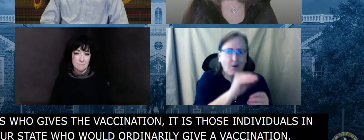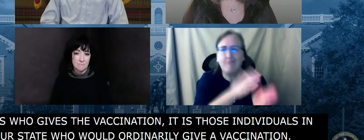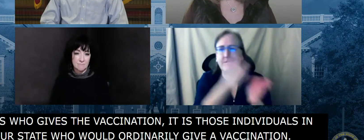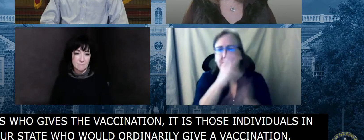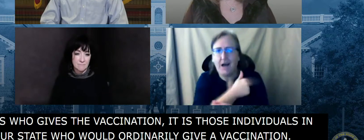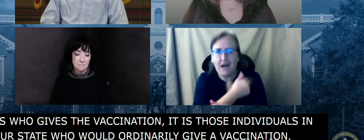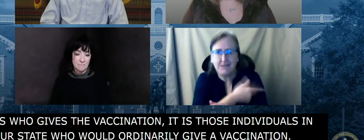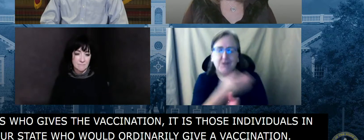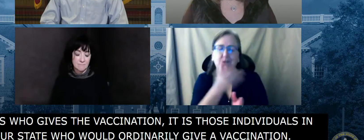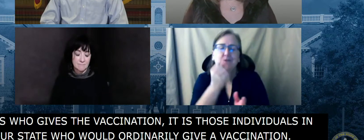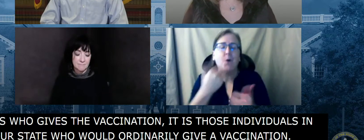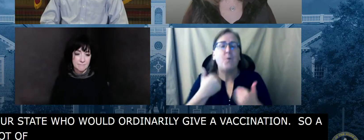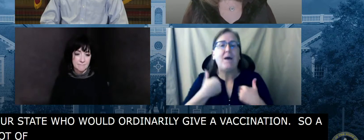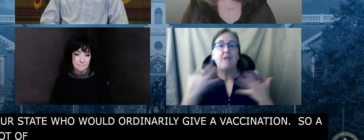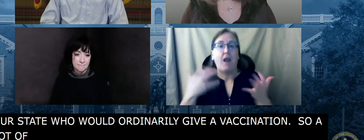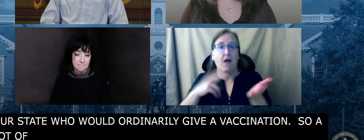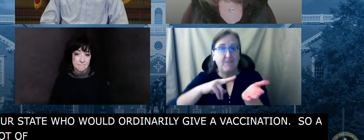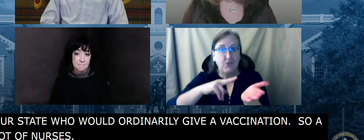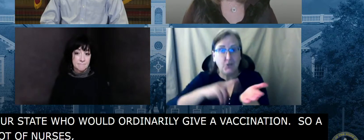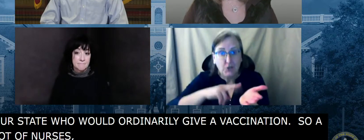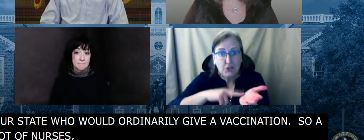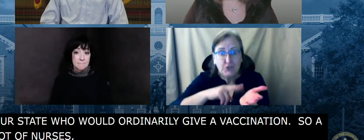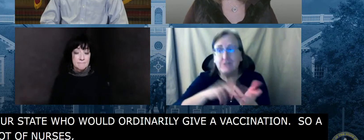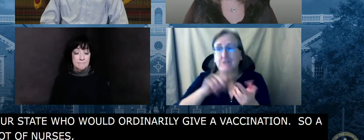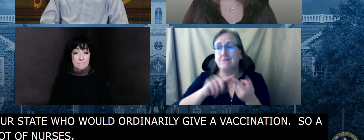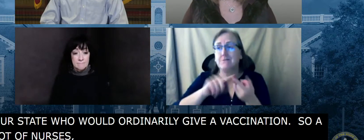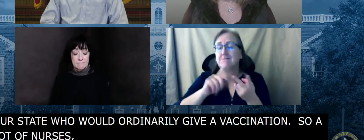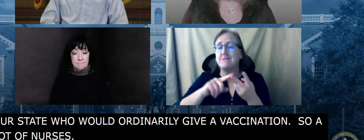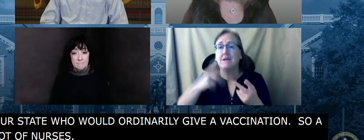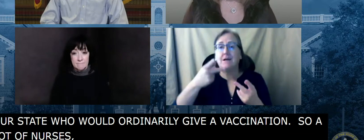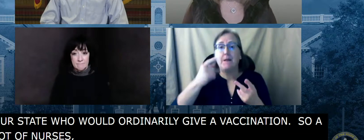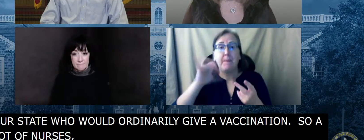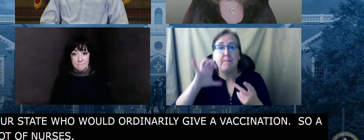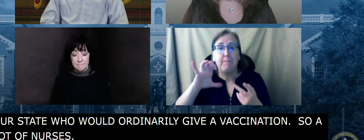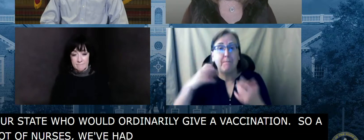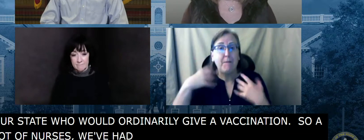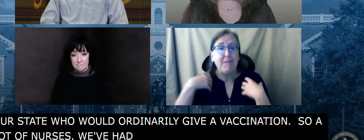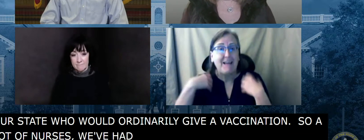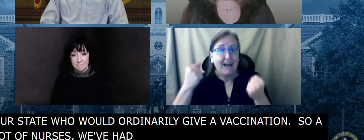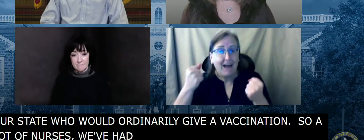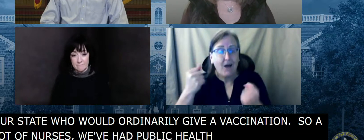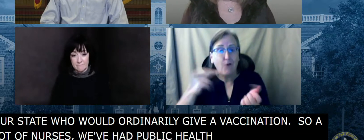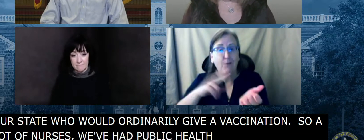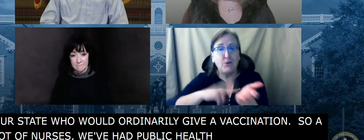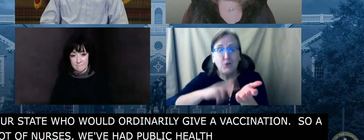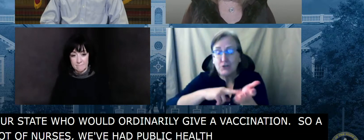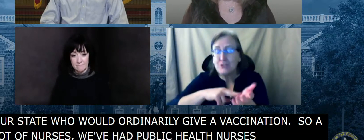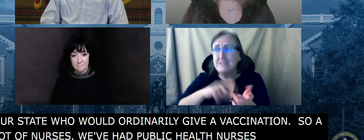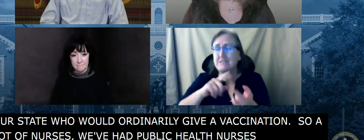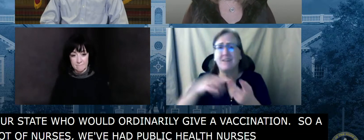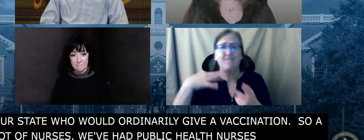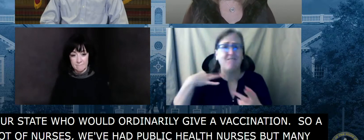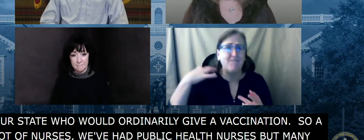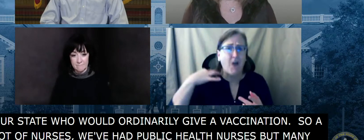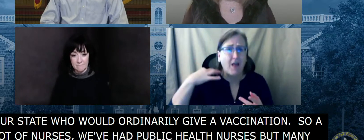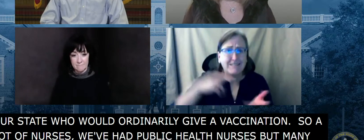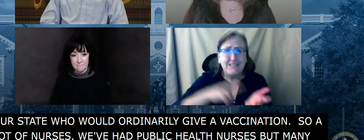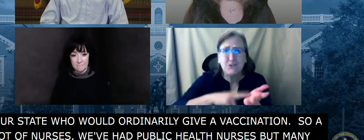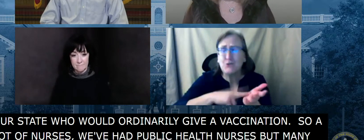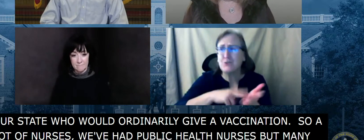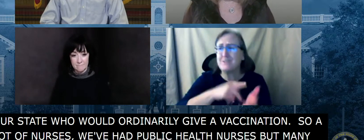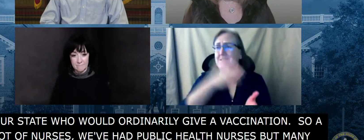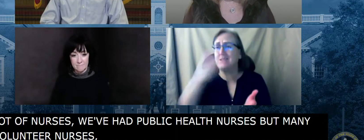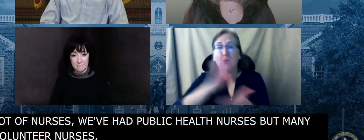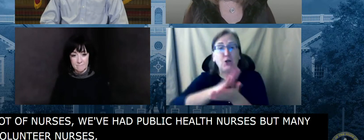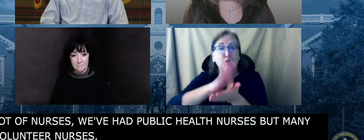nurses. We've had public health nurses, but we have many volunteer nurses. Our school nurses who've